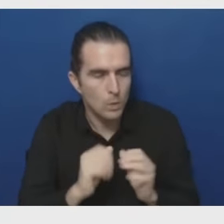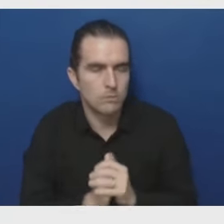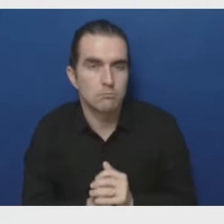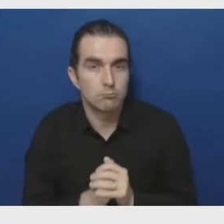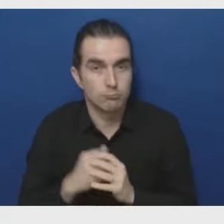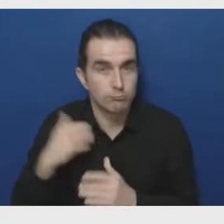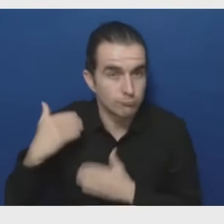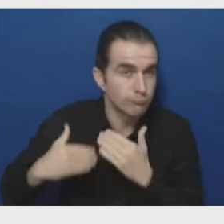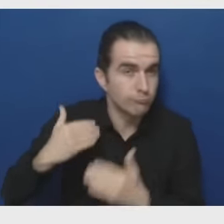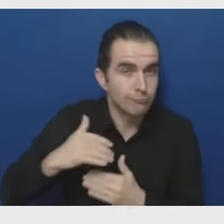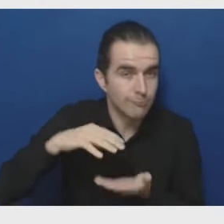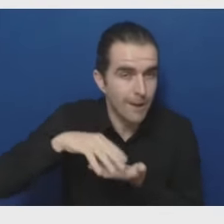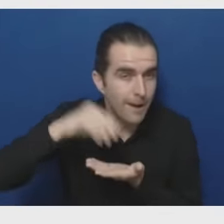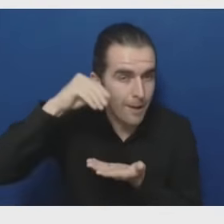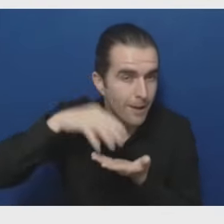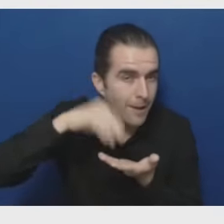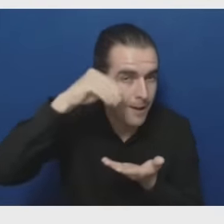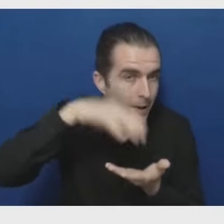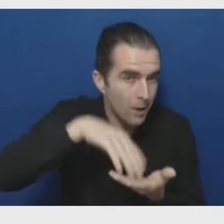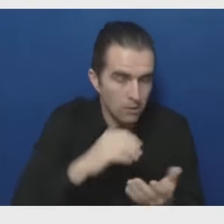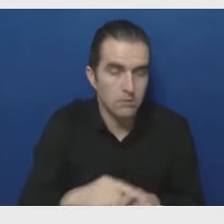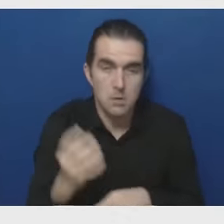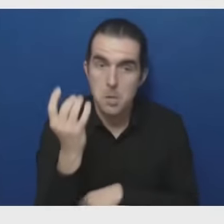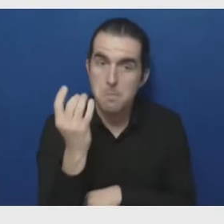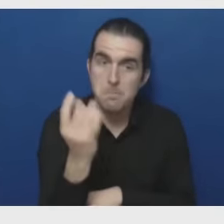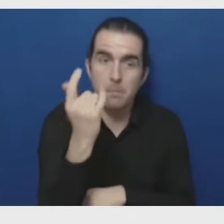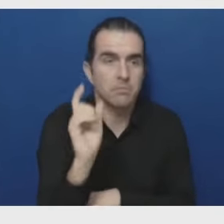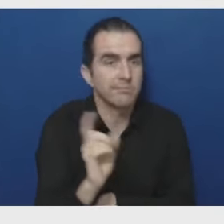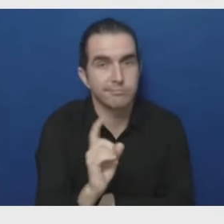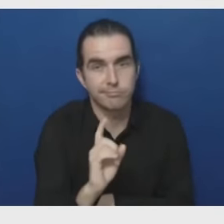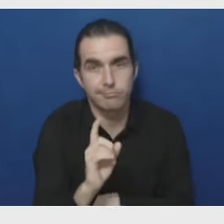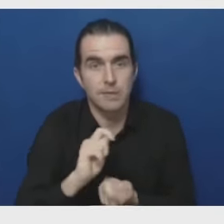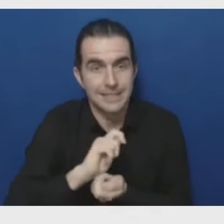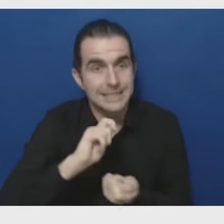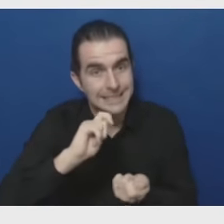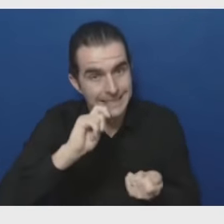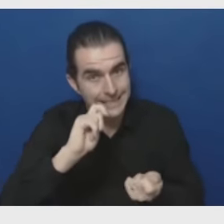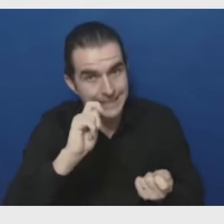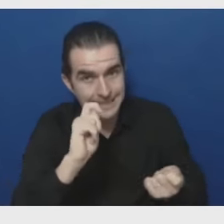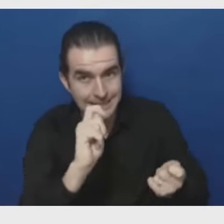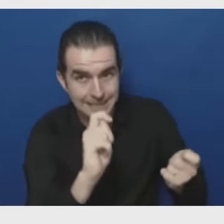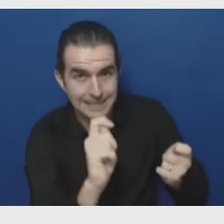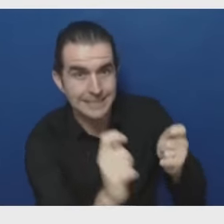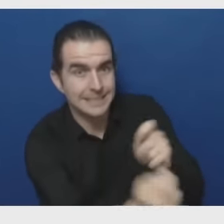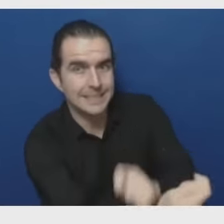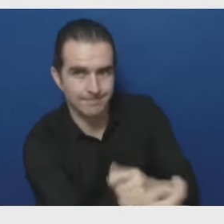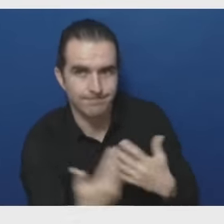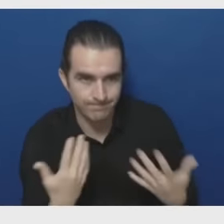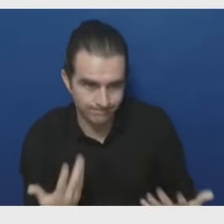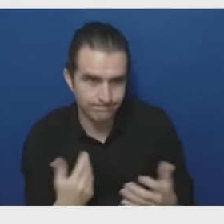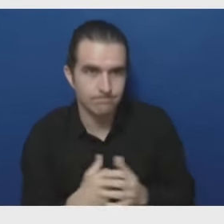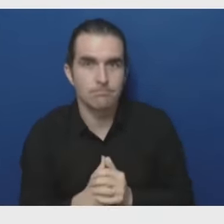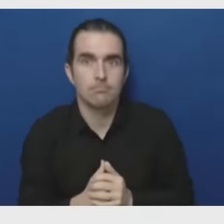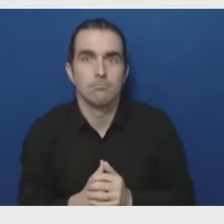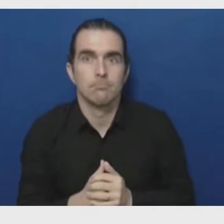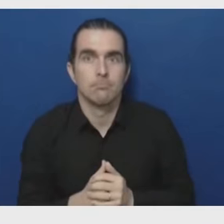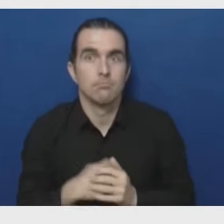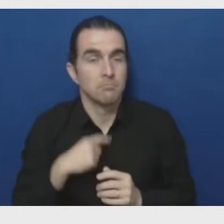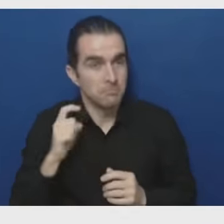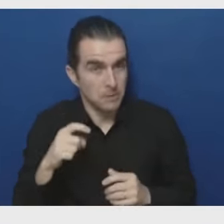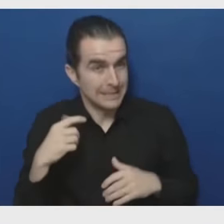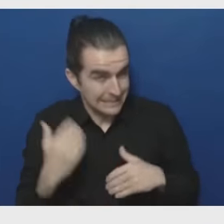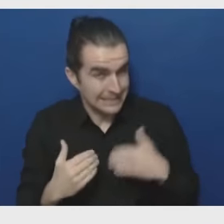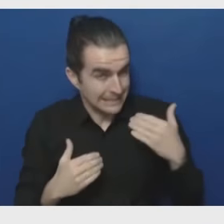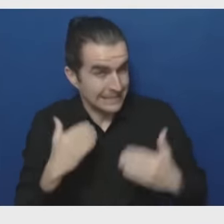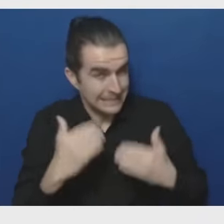must learn better to co-create on the investments into these pipelines with Indigenous people. We cannot do this at